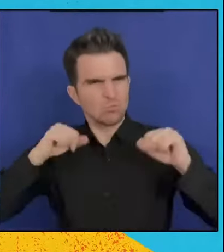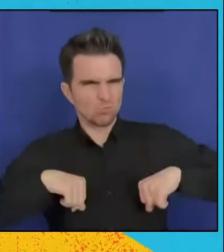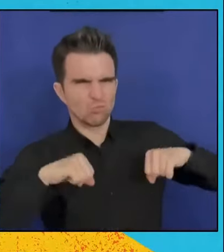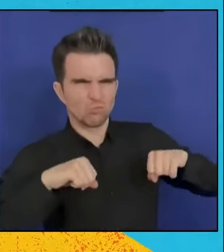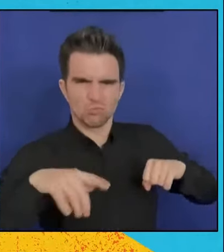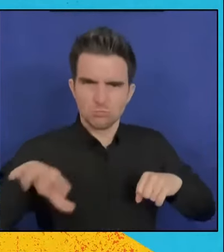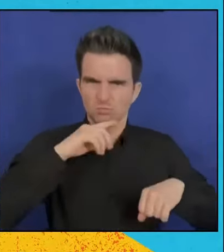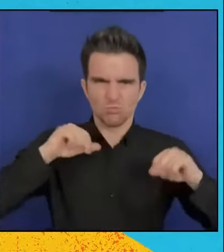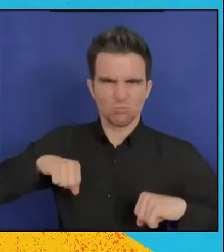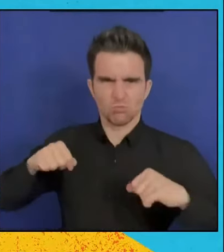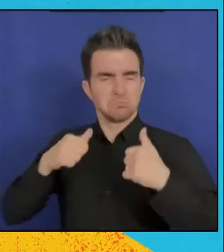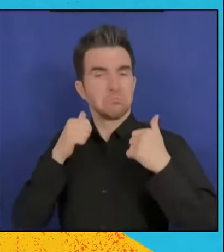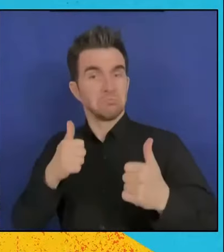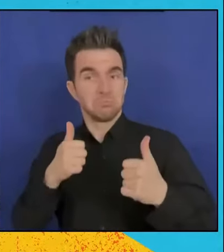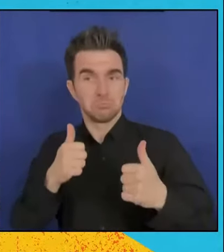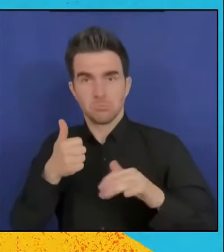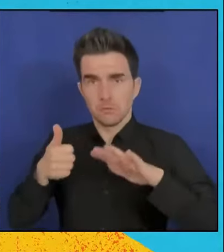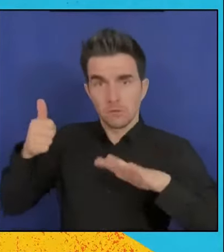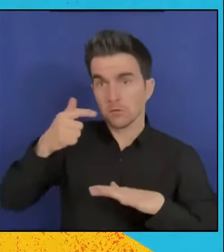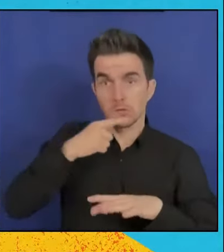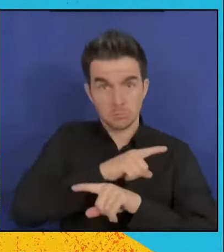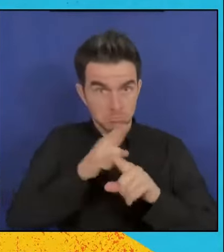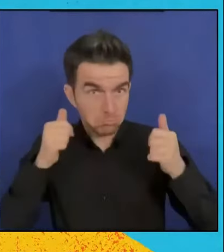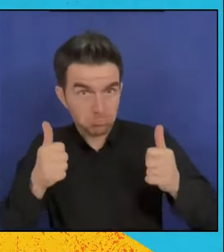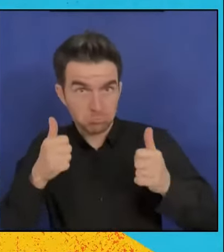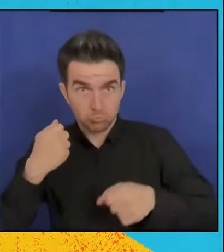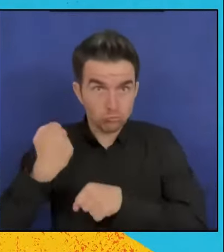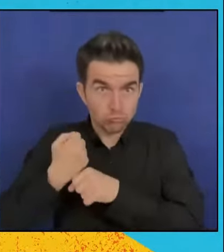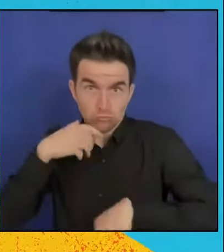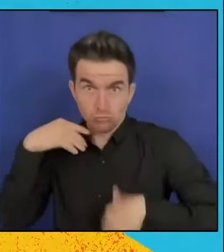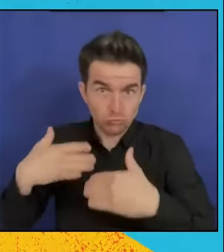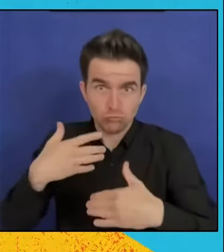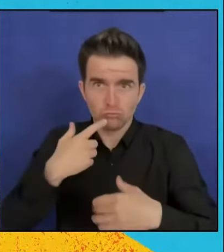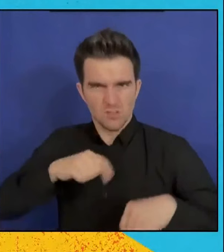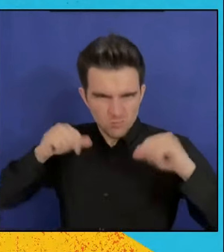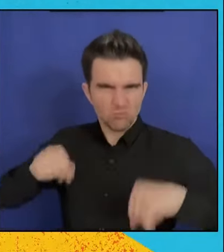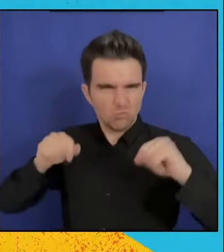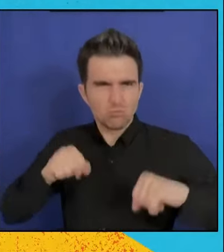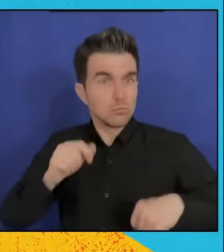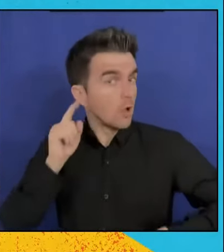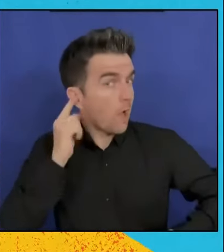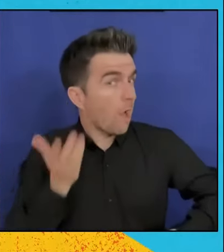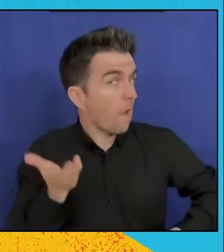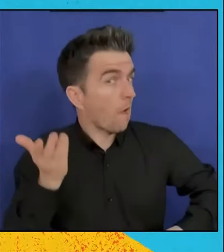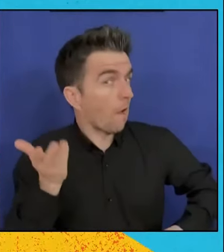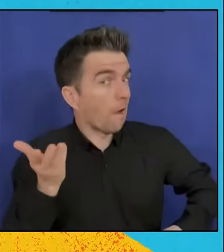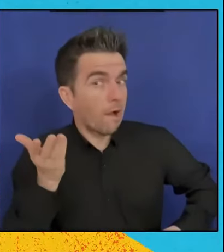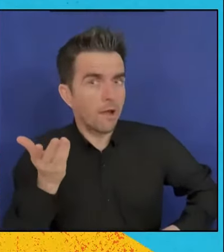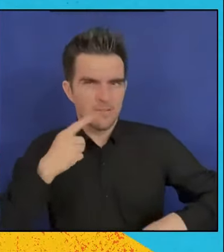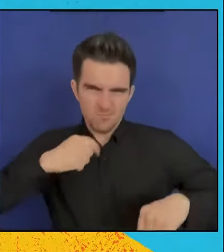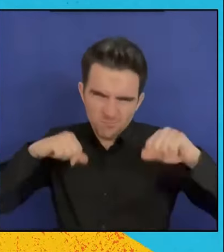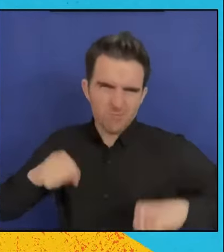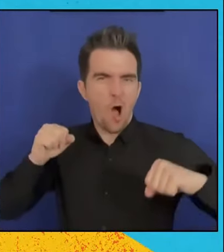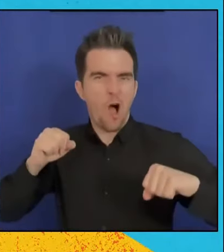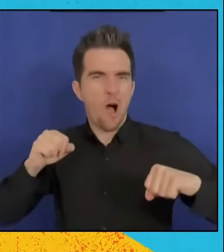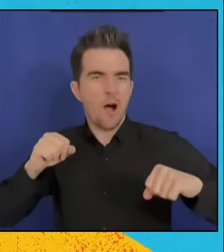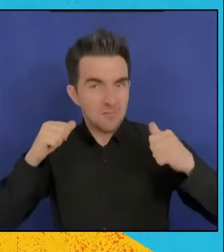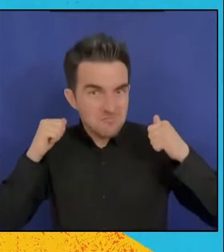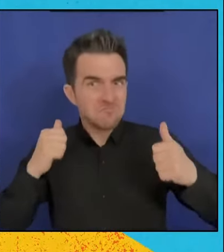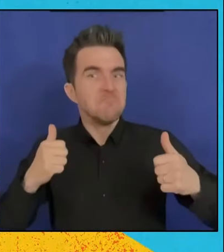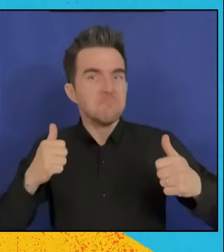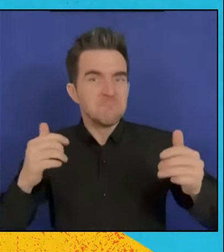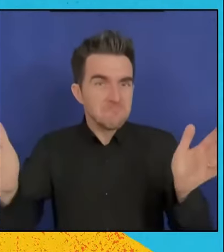work? Are you ready to engage and find solutions and ensure the full implementation of the SDGs? Yes, we are.